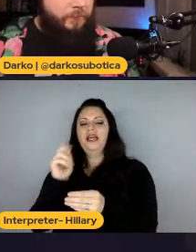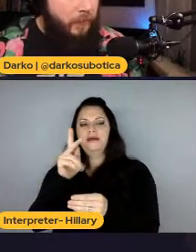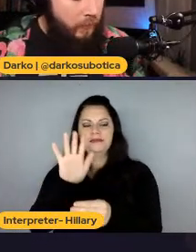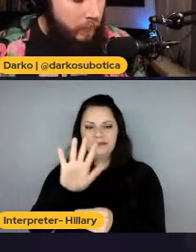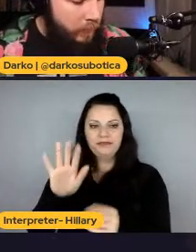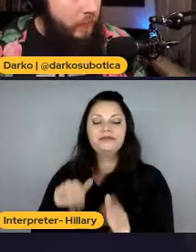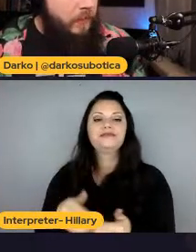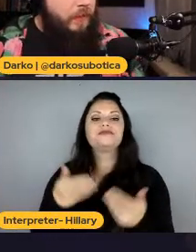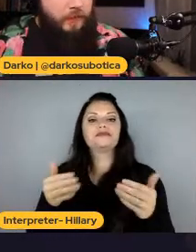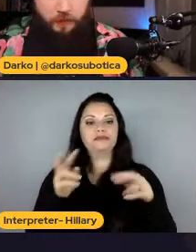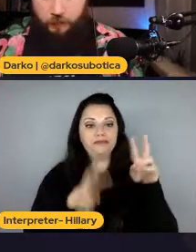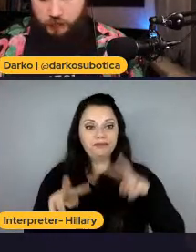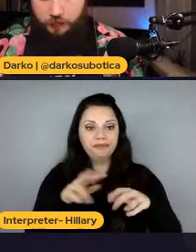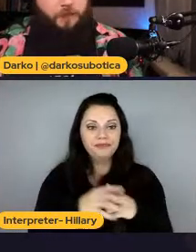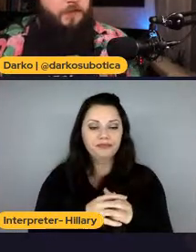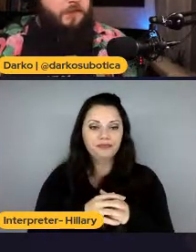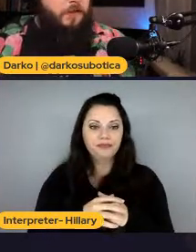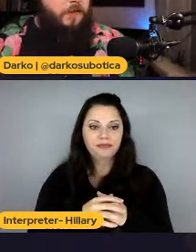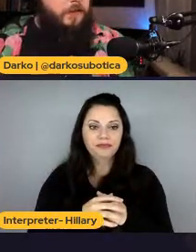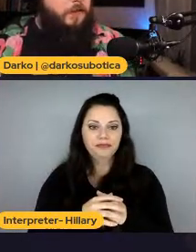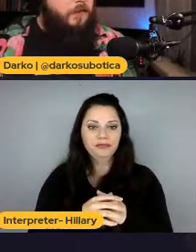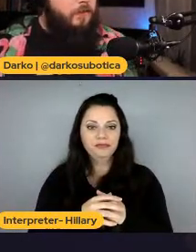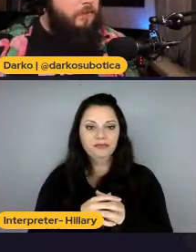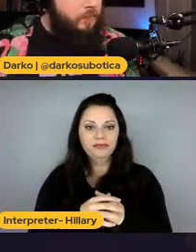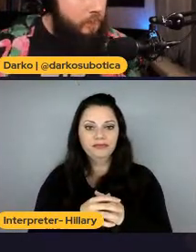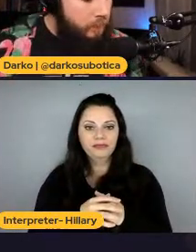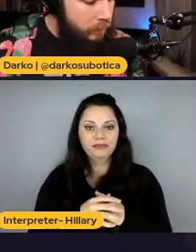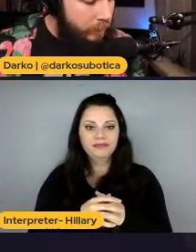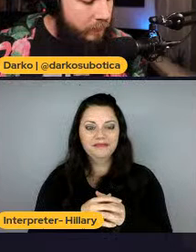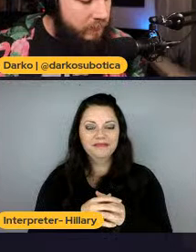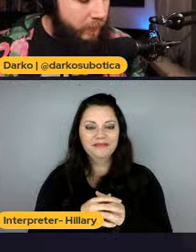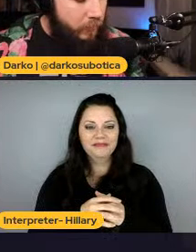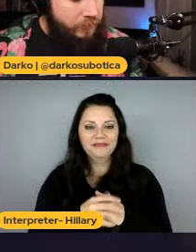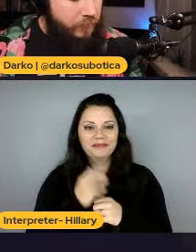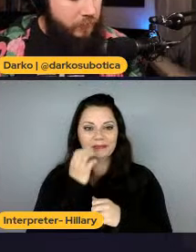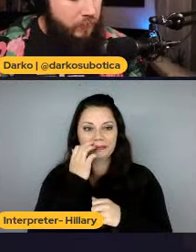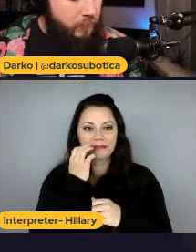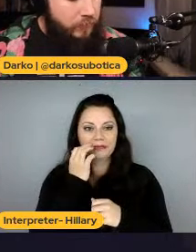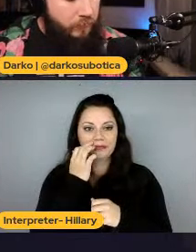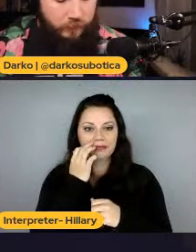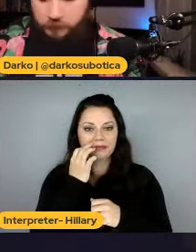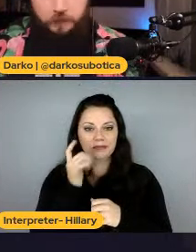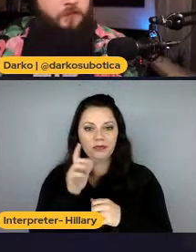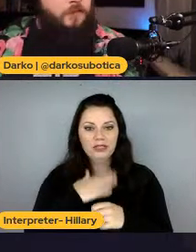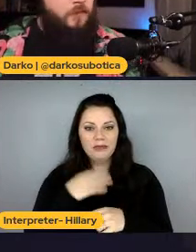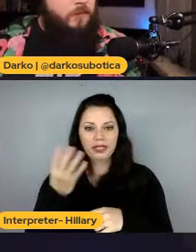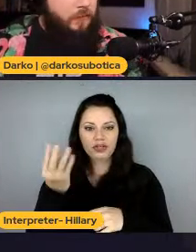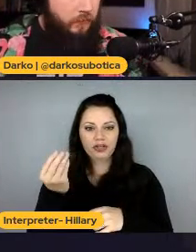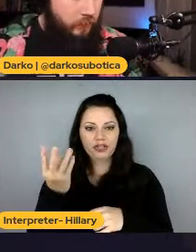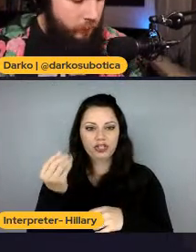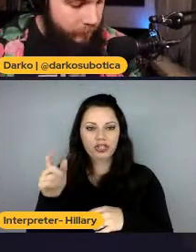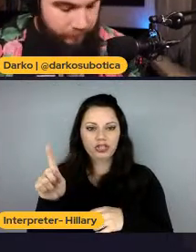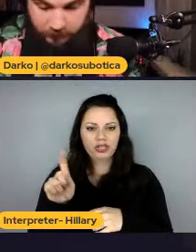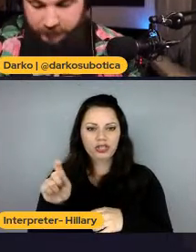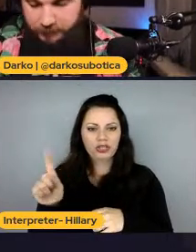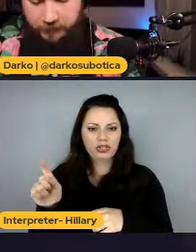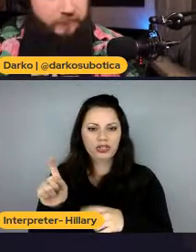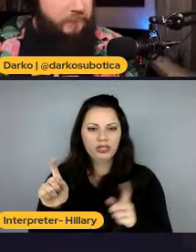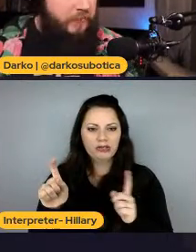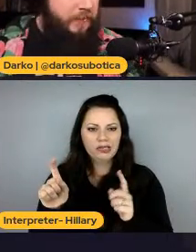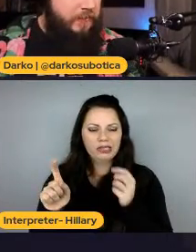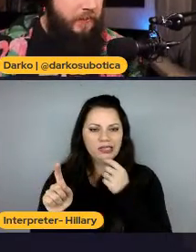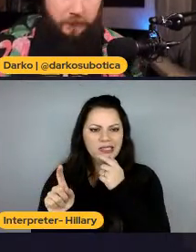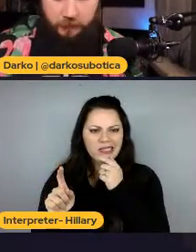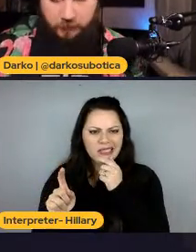have a look. Where is this thing? Do I see my cursor? I don't. Oh boy, this